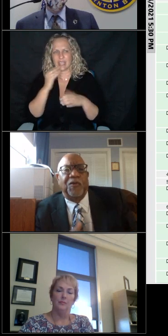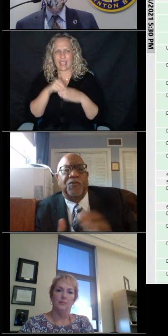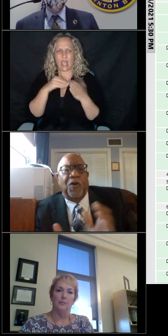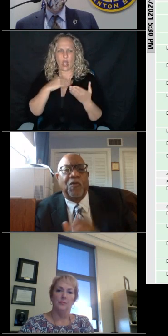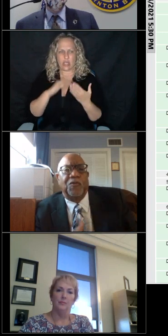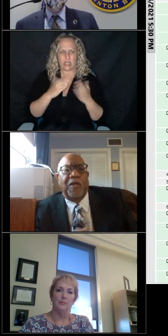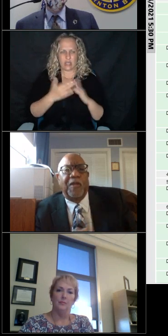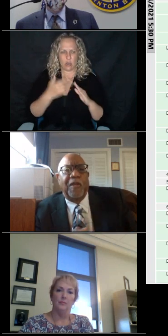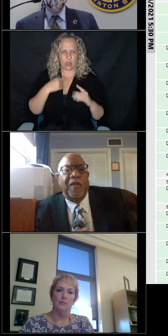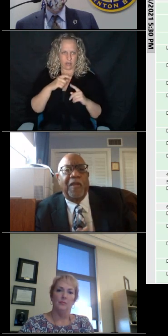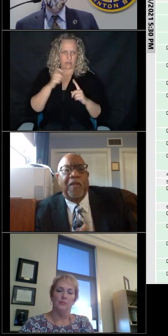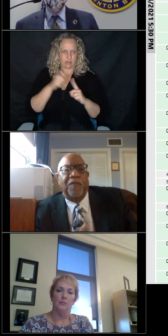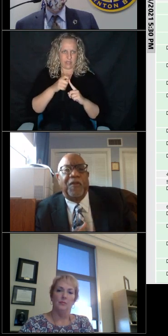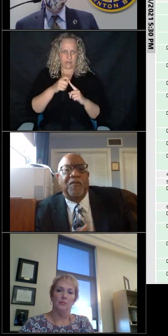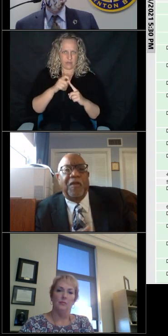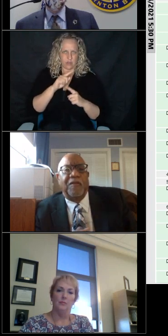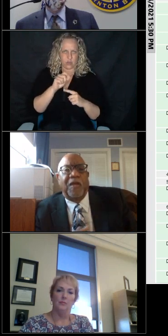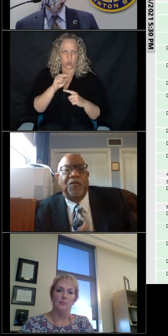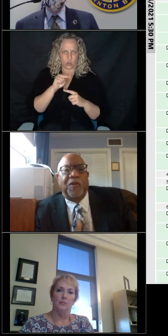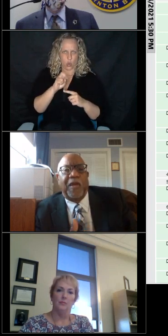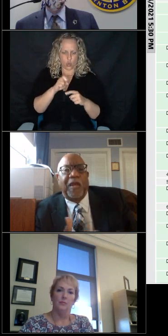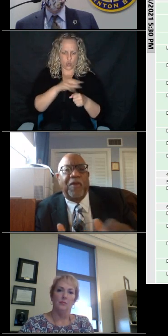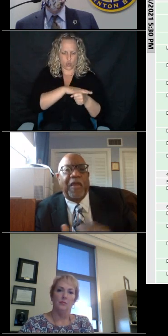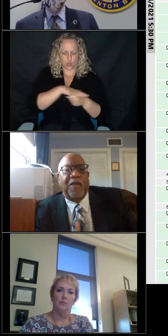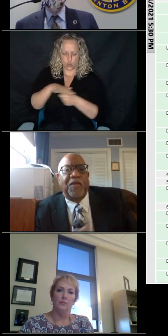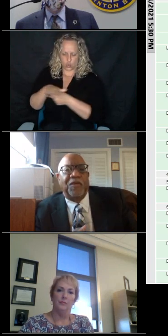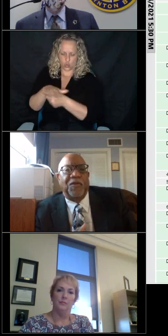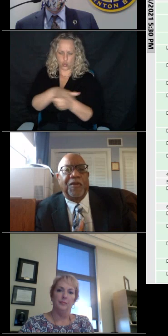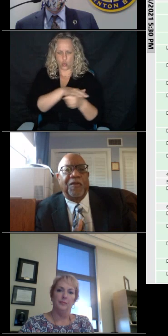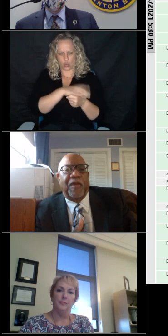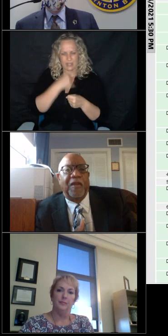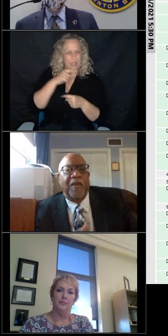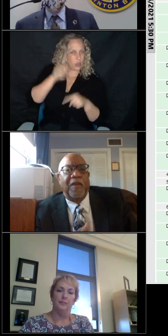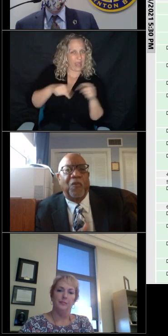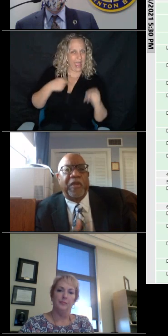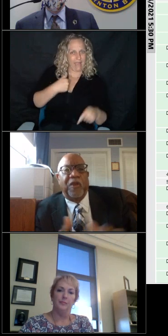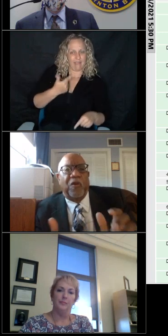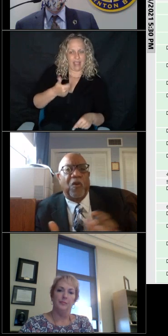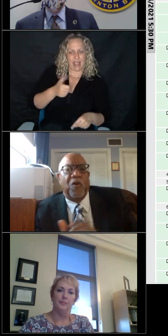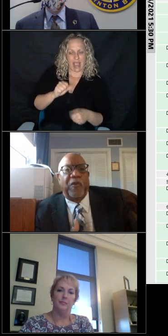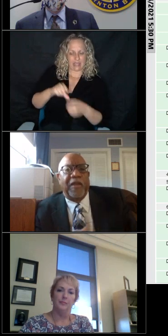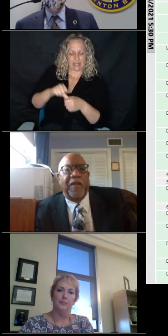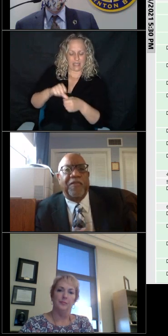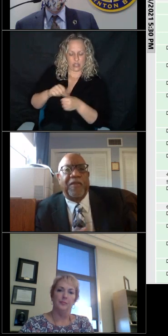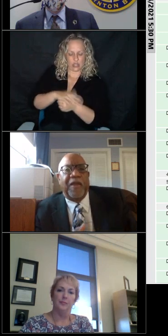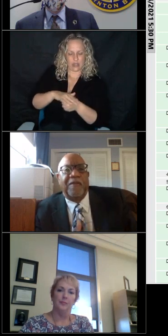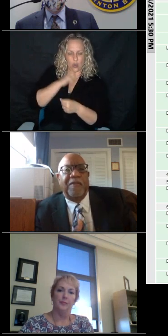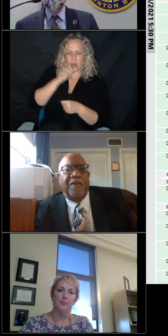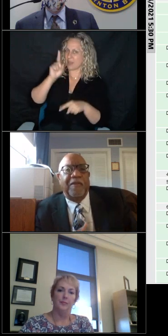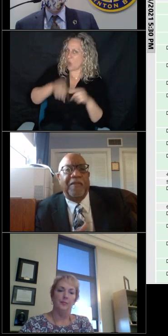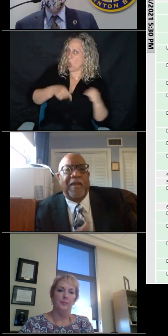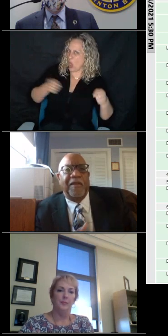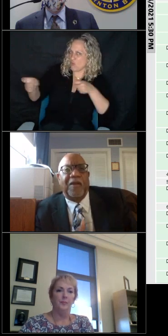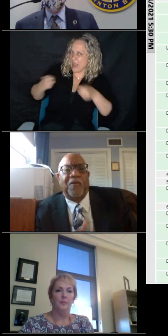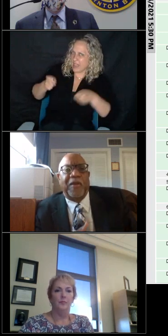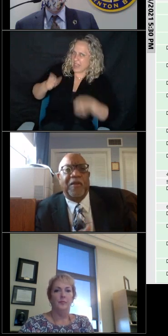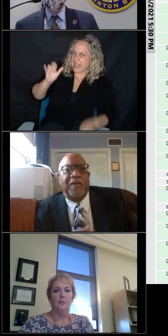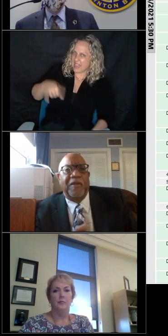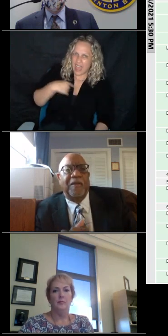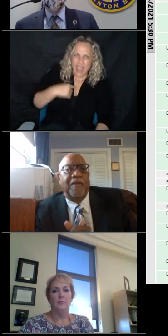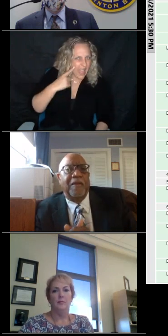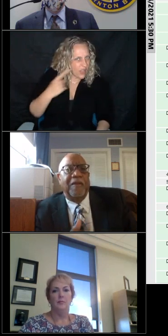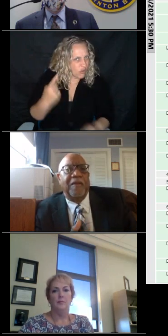have certain zones, and if it says that you can't have a gas station here, that we can no longer regulate that? Did I hear